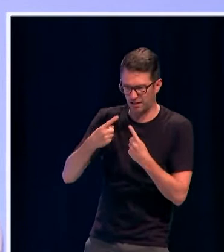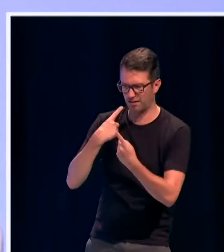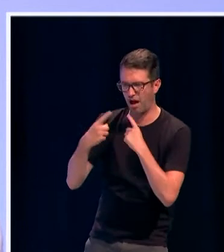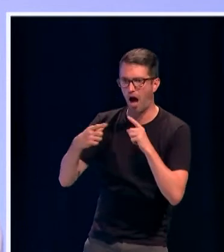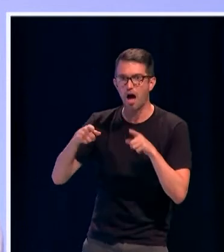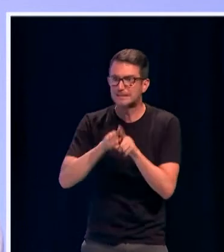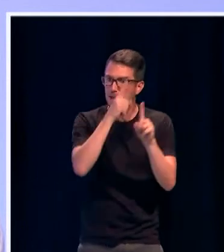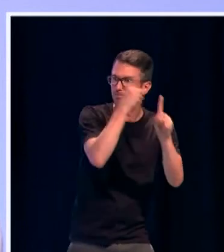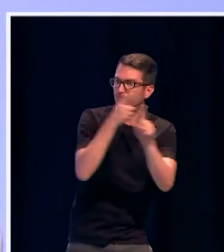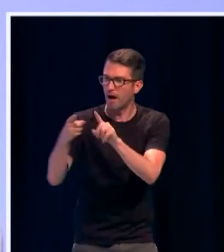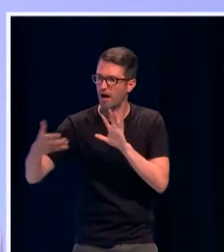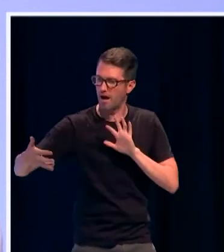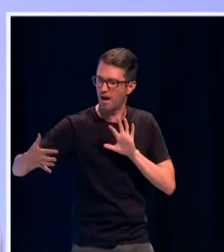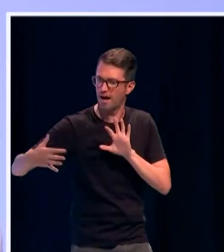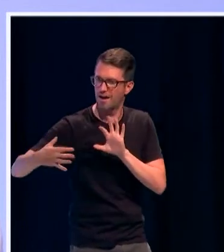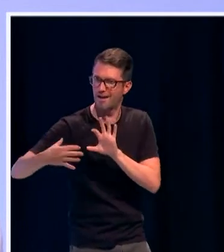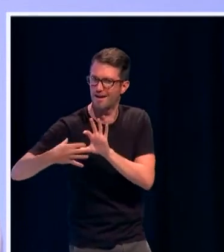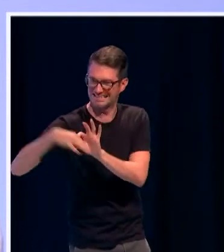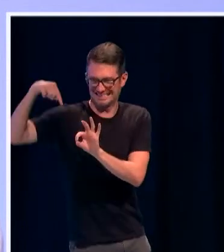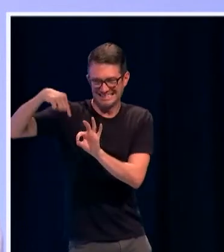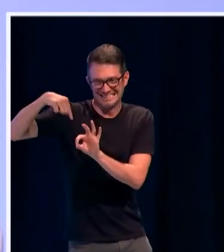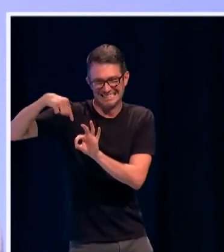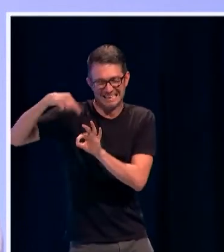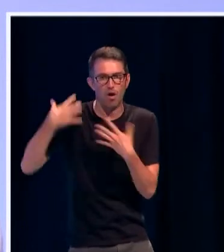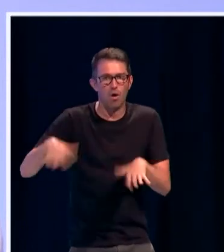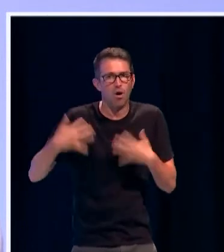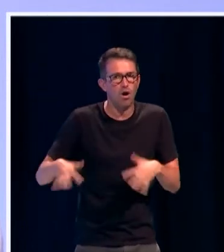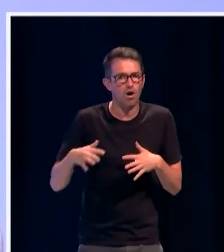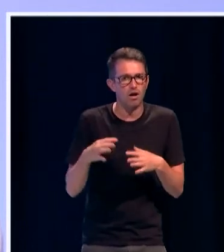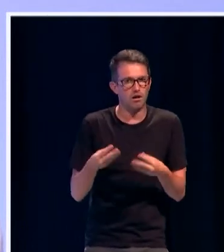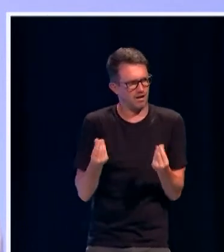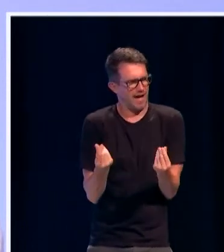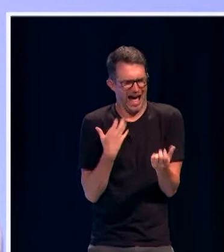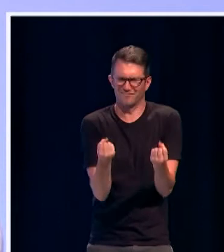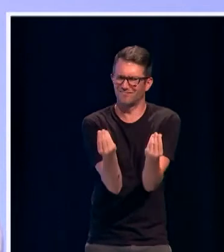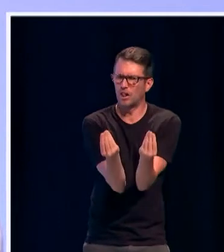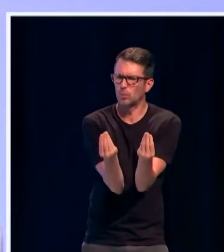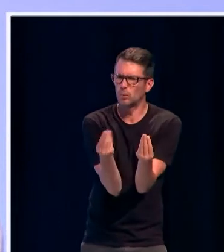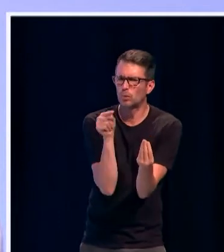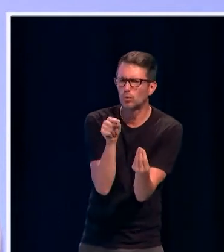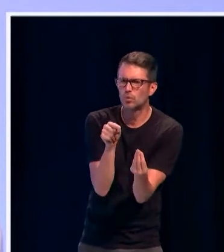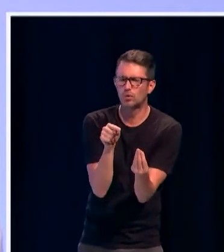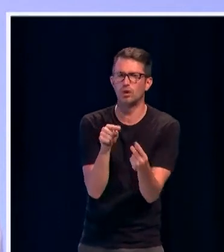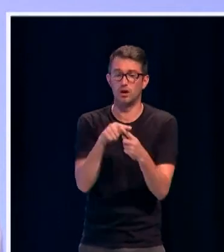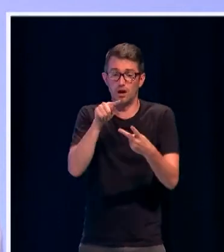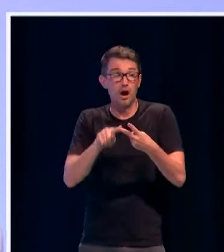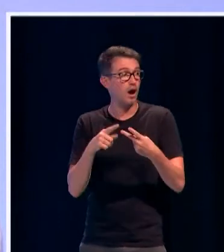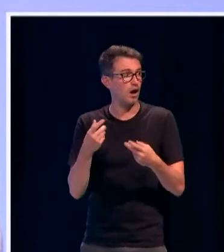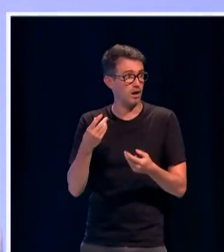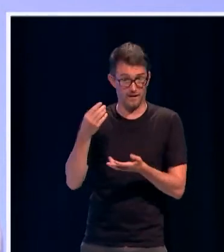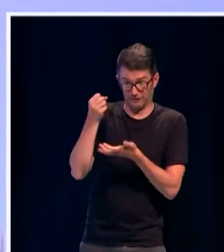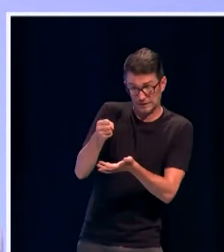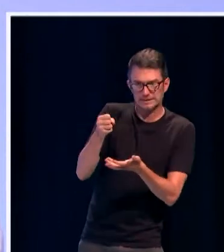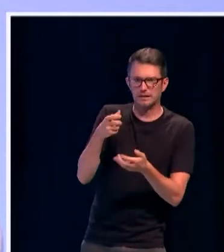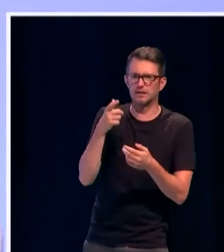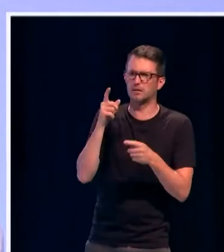and priorities of each other. Our monitoring and evaluation shows that this is